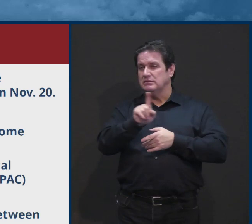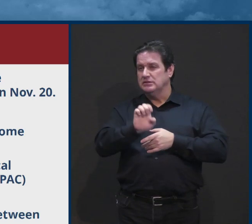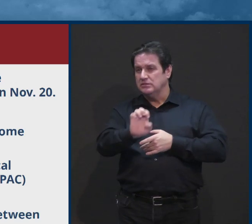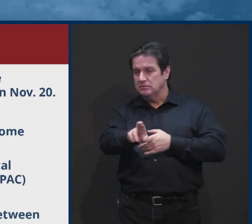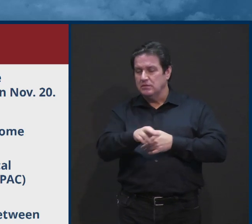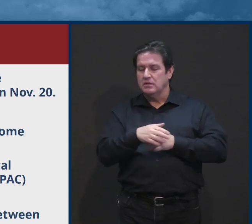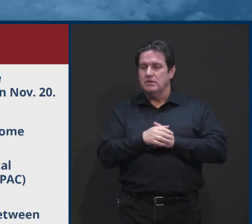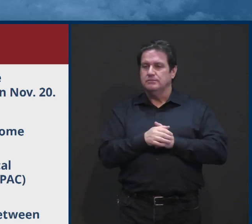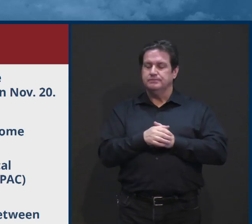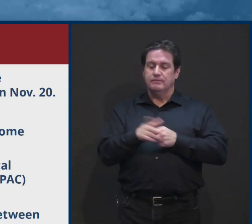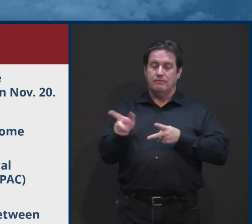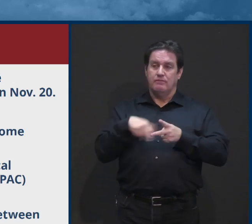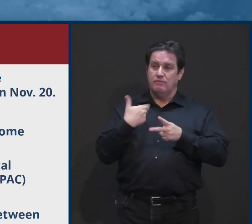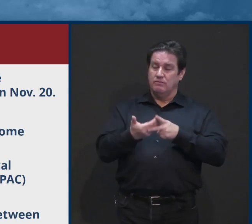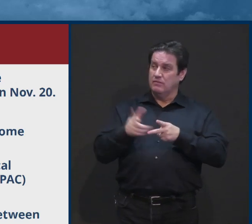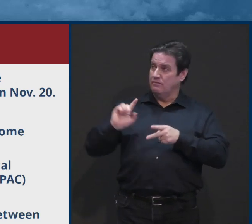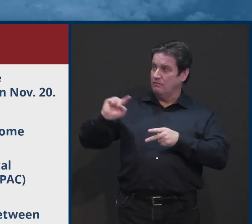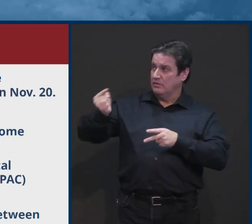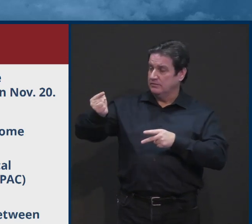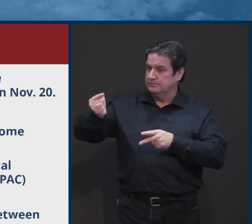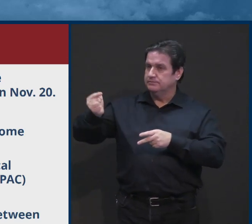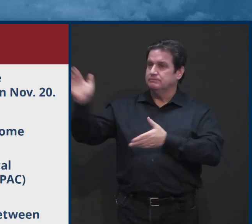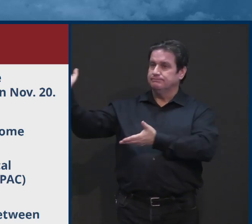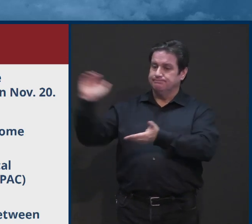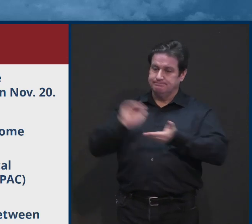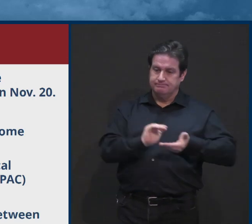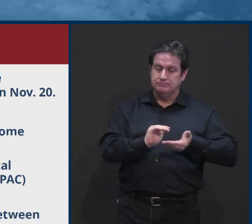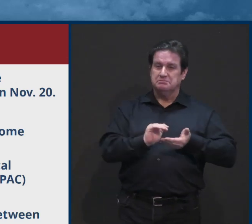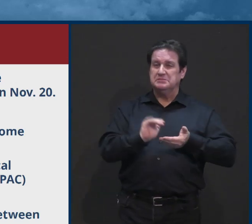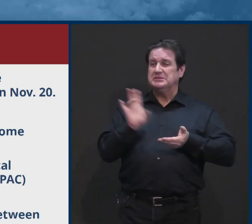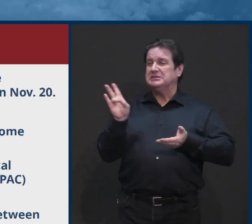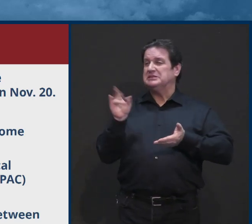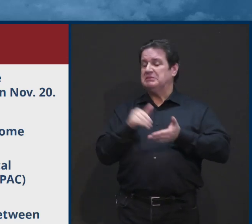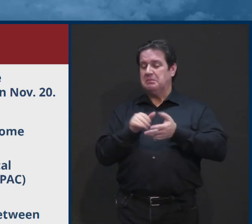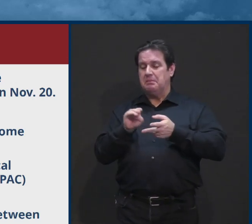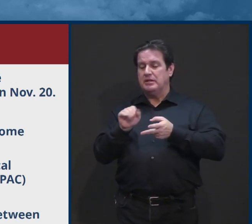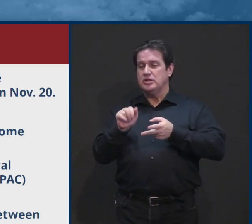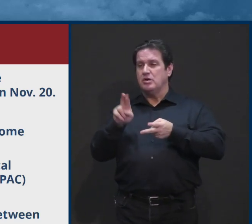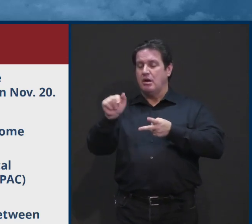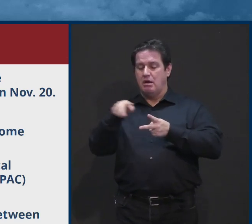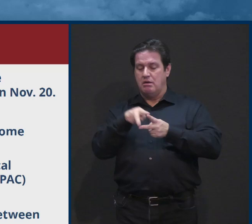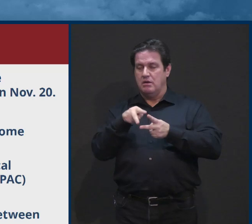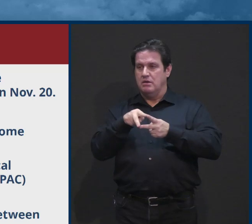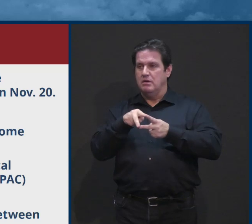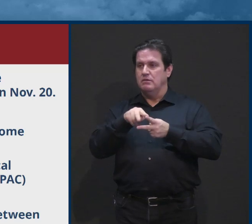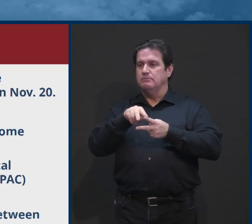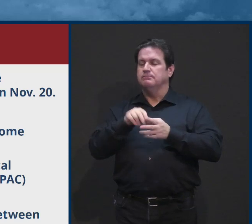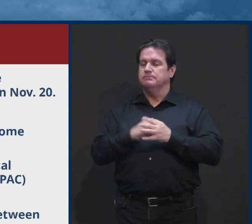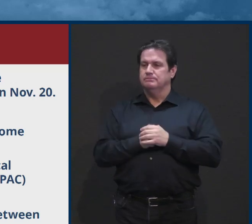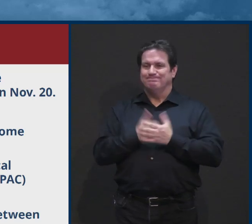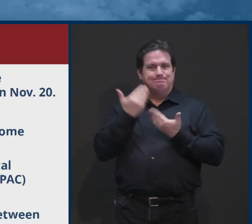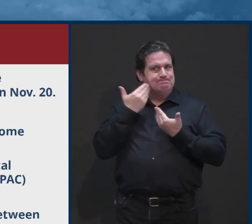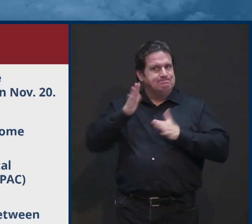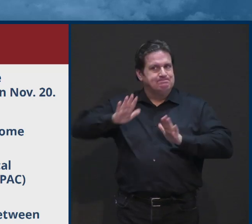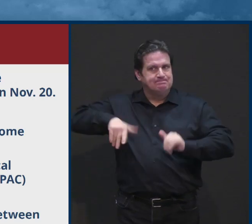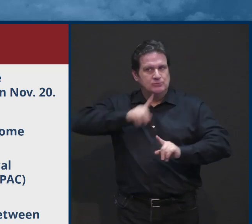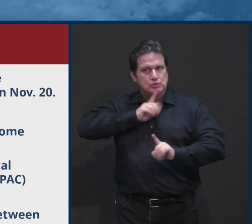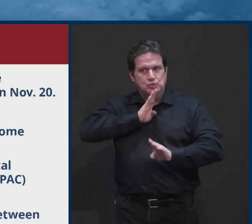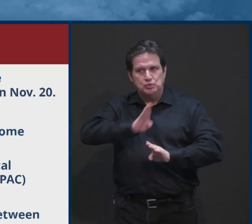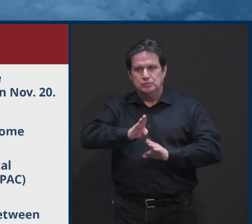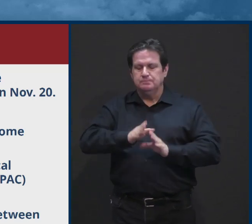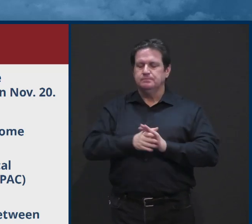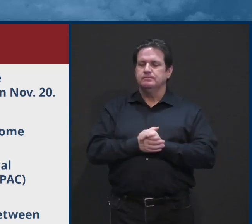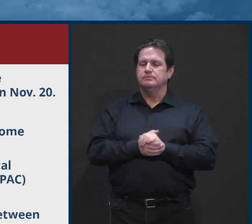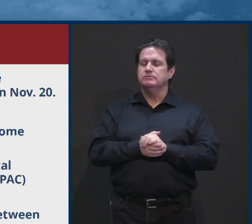first weekly allocation, and maybe about 7,000 with the Moderna. We don't know this for sure, but